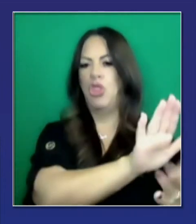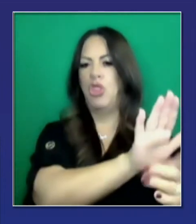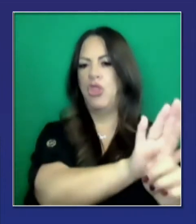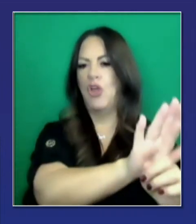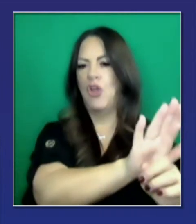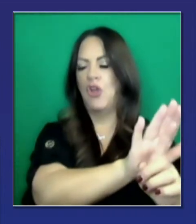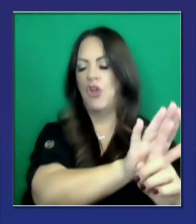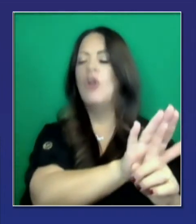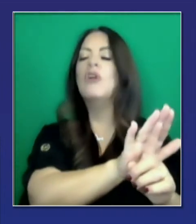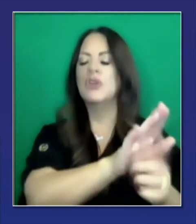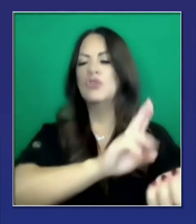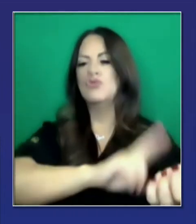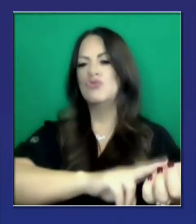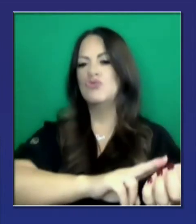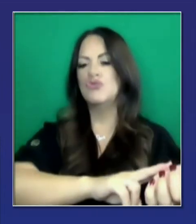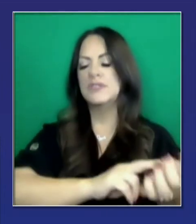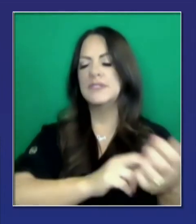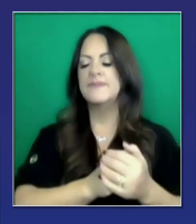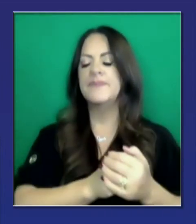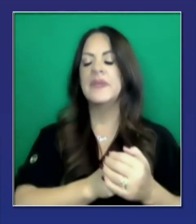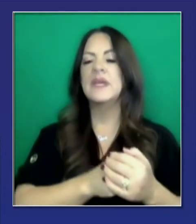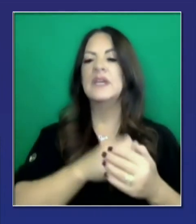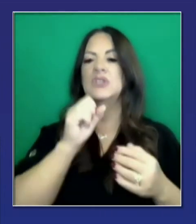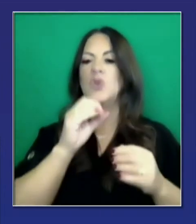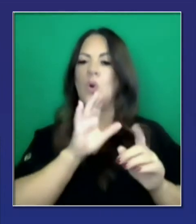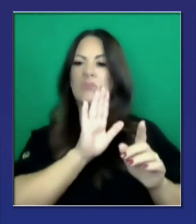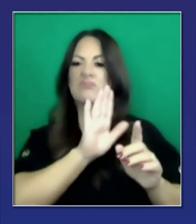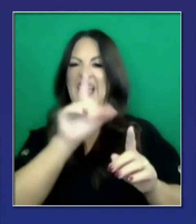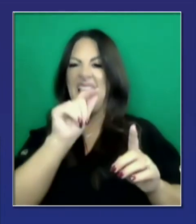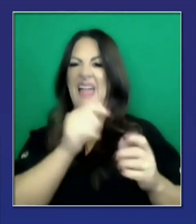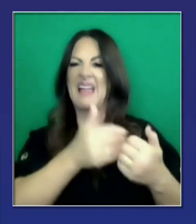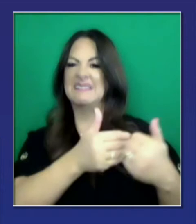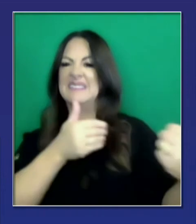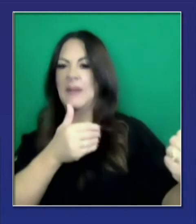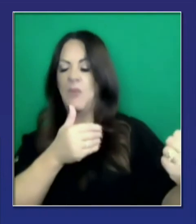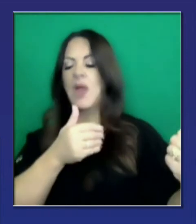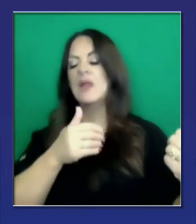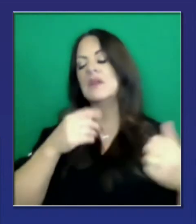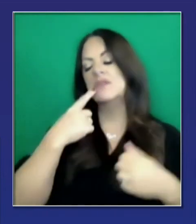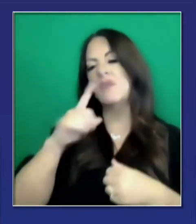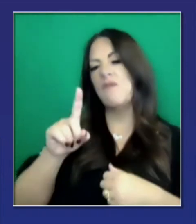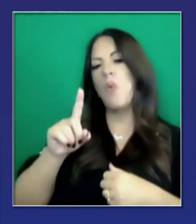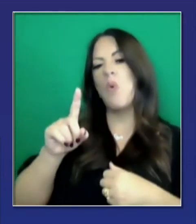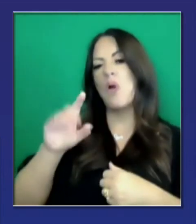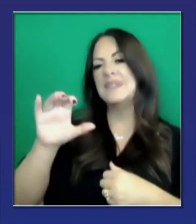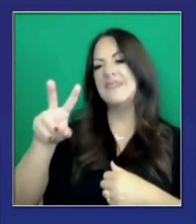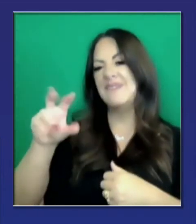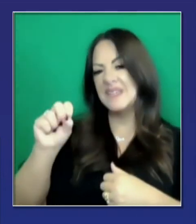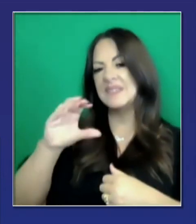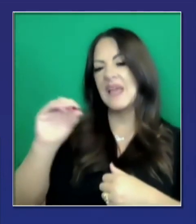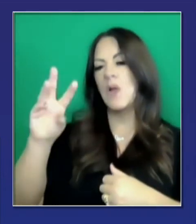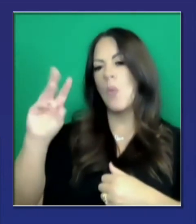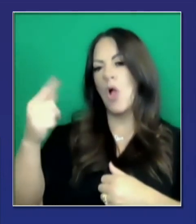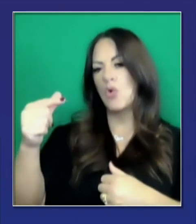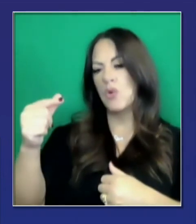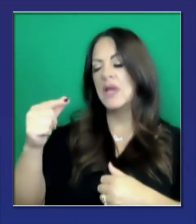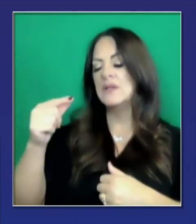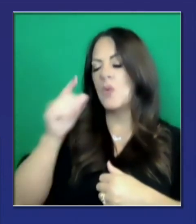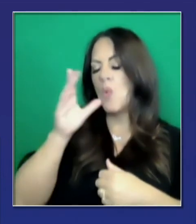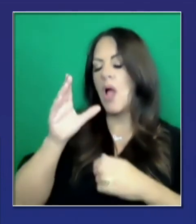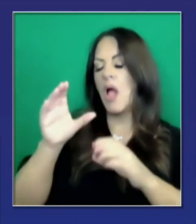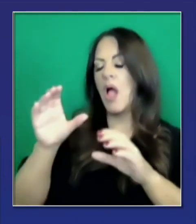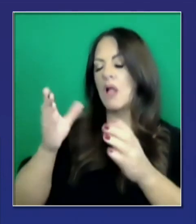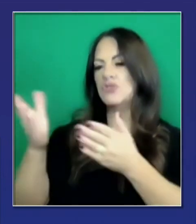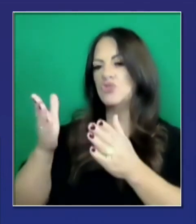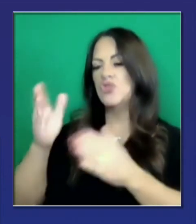for all of those outside of LA County, again, with the exception in Long Beach and in Pasadena. Let me